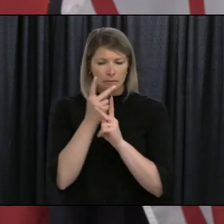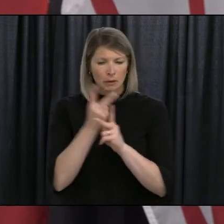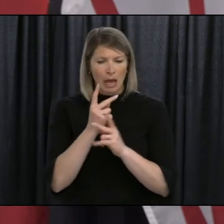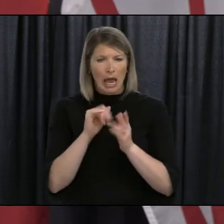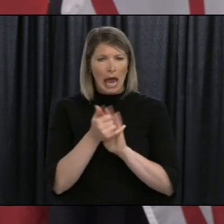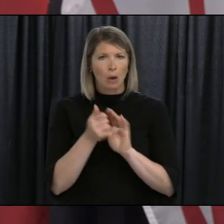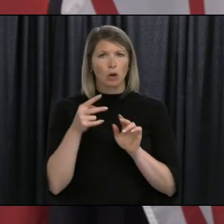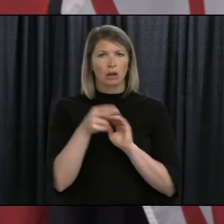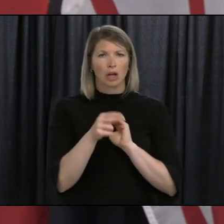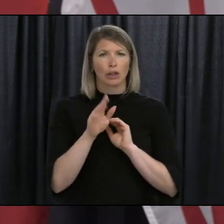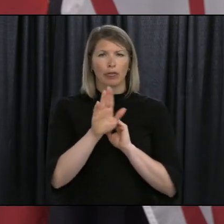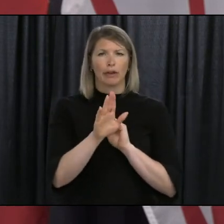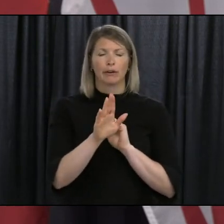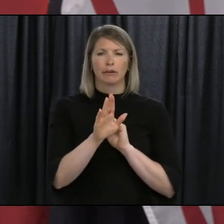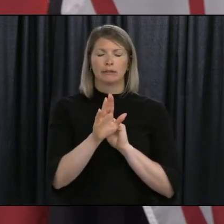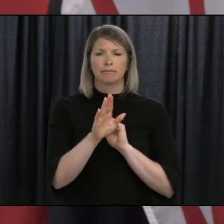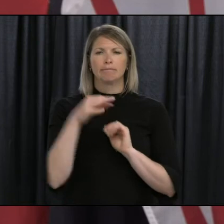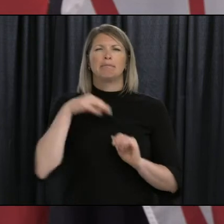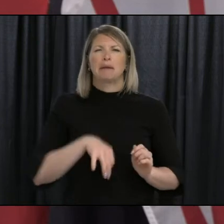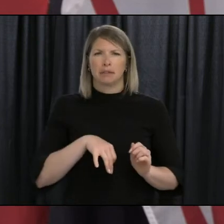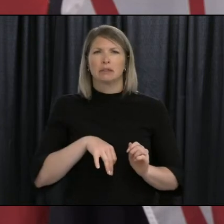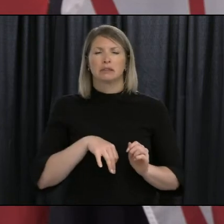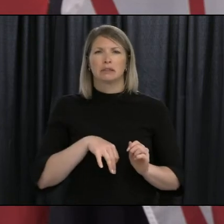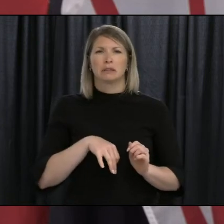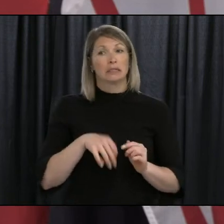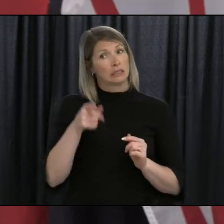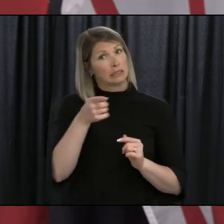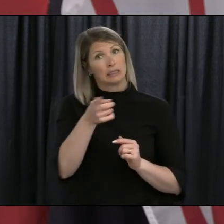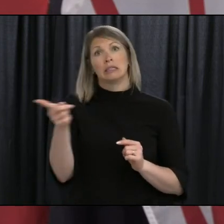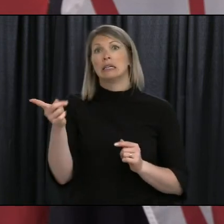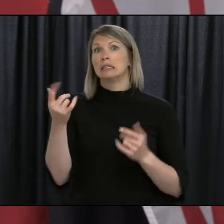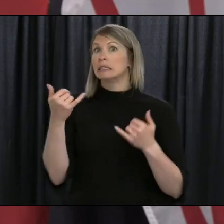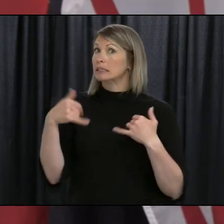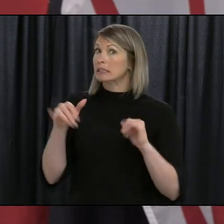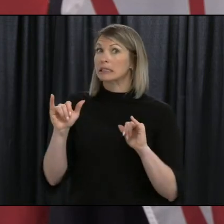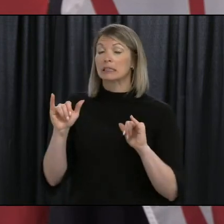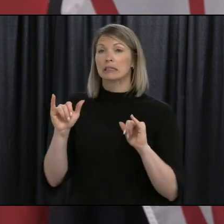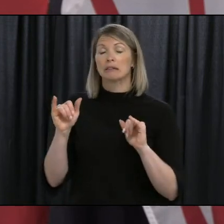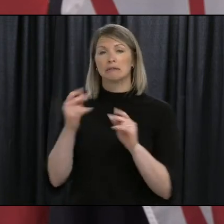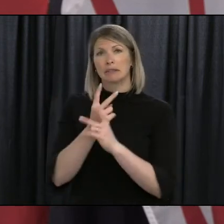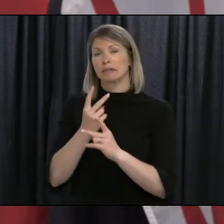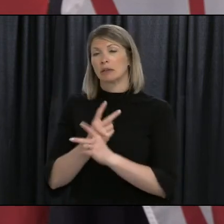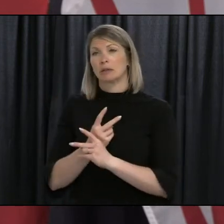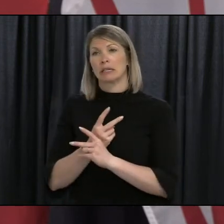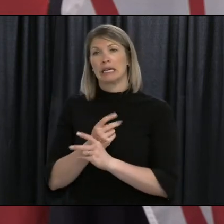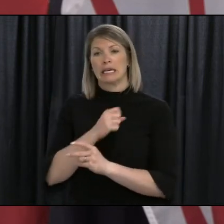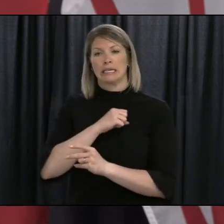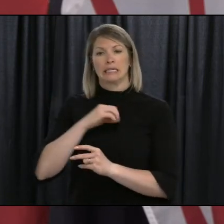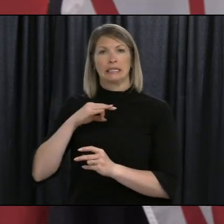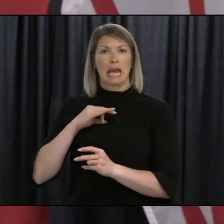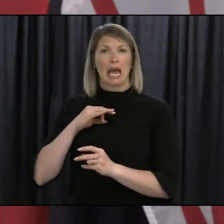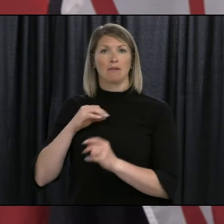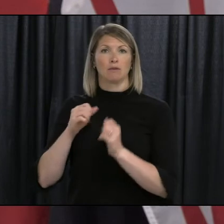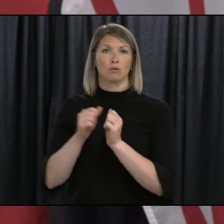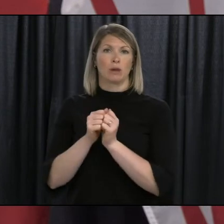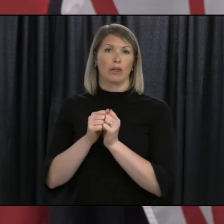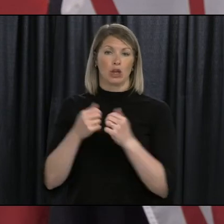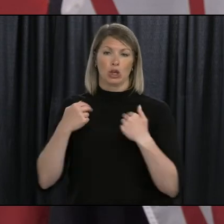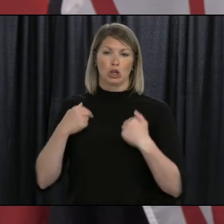commissions. That work is largely underway, and the staff in HRS has been working with our agencies, boards